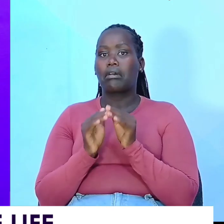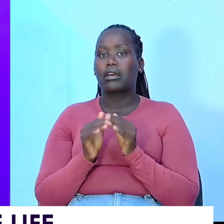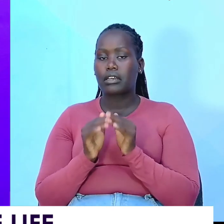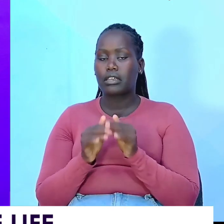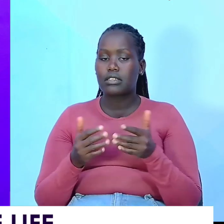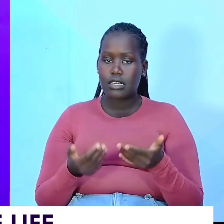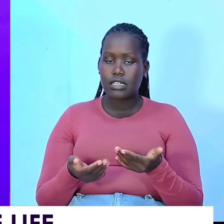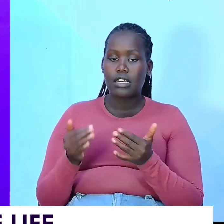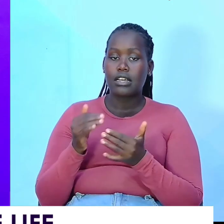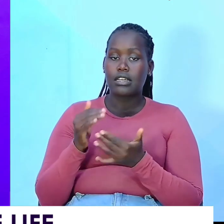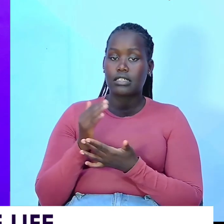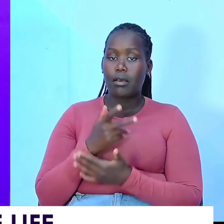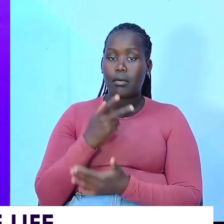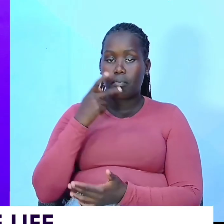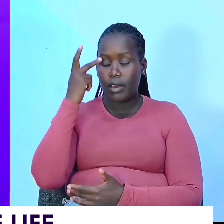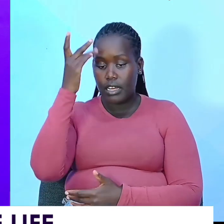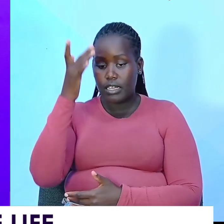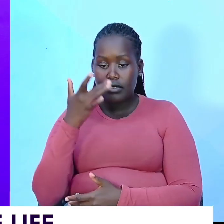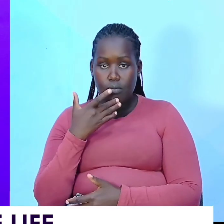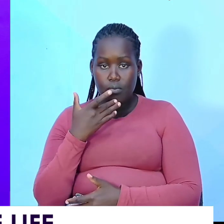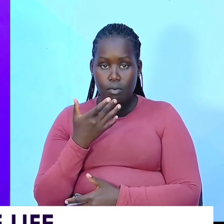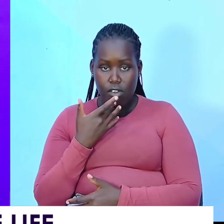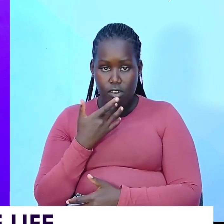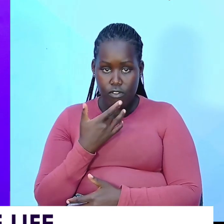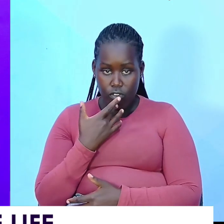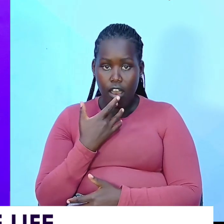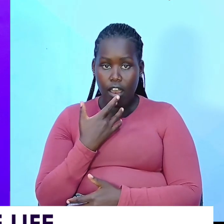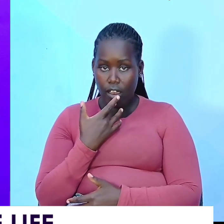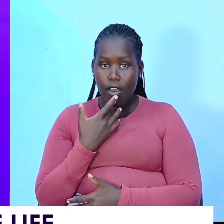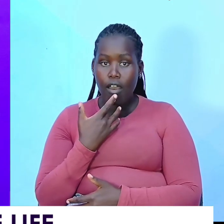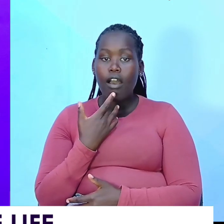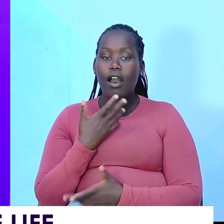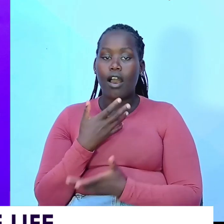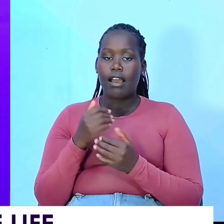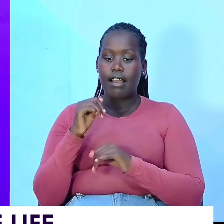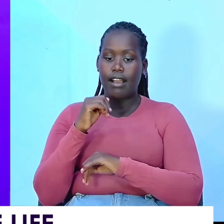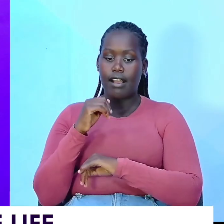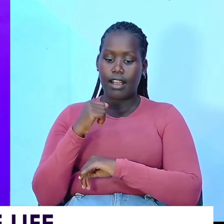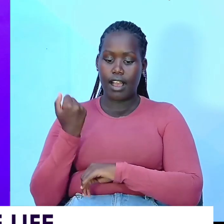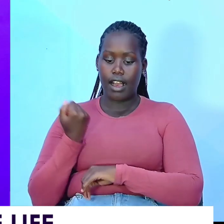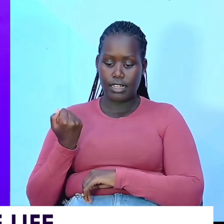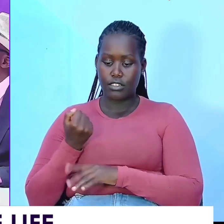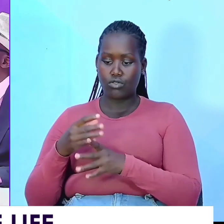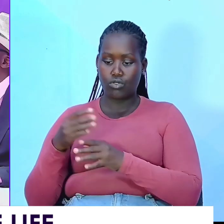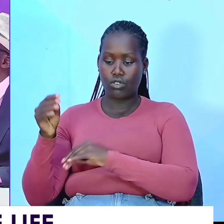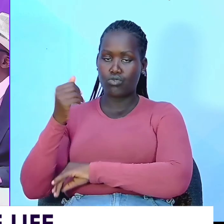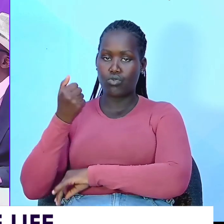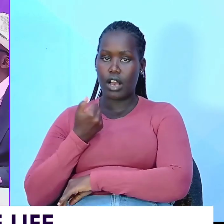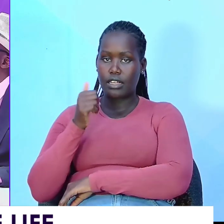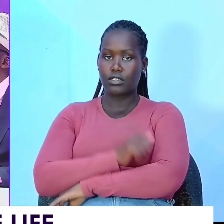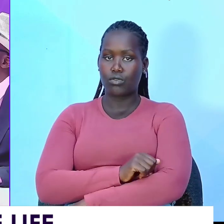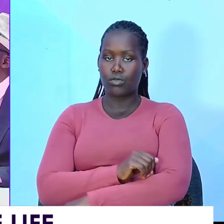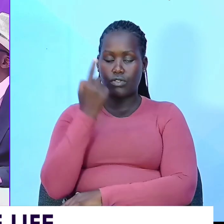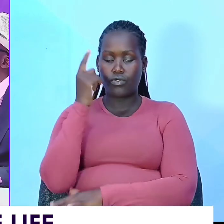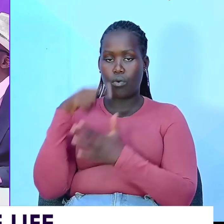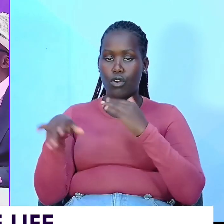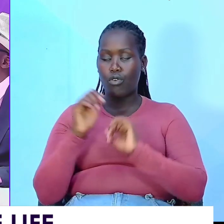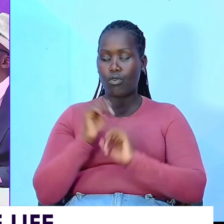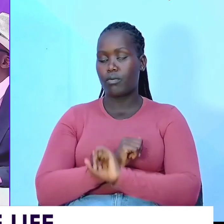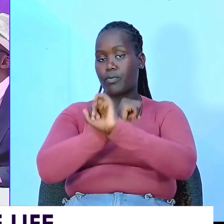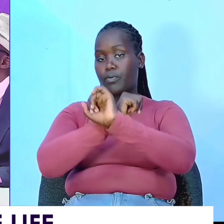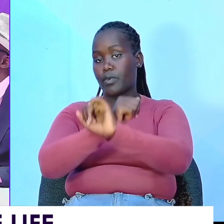many parents prefer their girls to be in a girls' school somewhere for protection. Yeah. Am I right? You're right. Yeah. You're right.